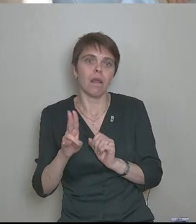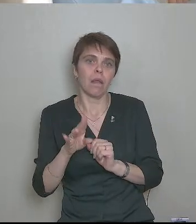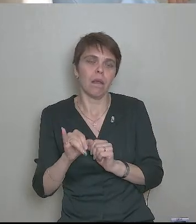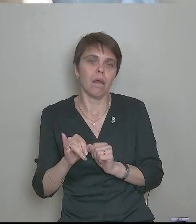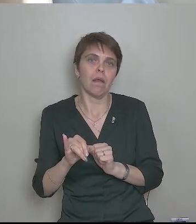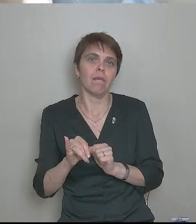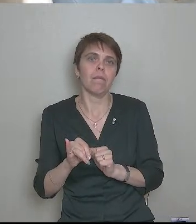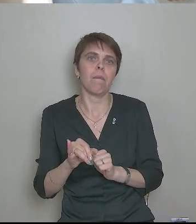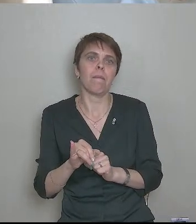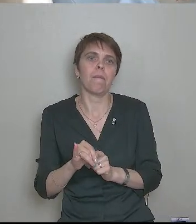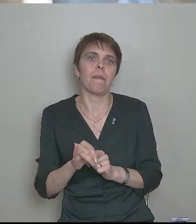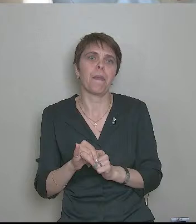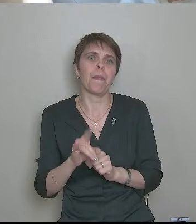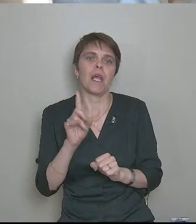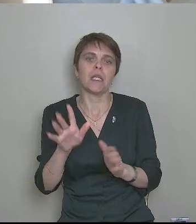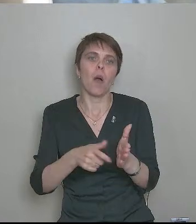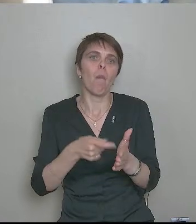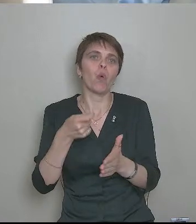the site